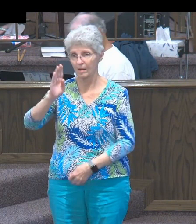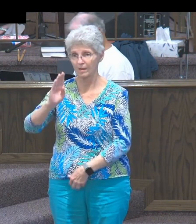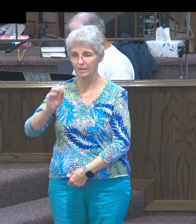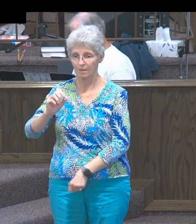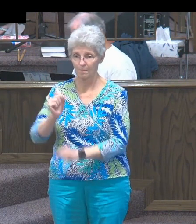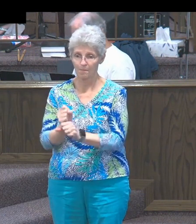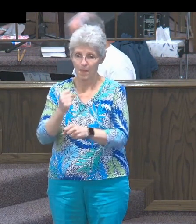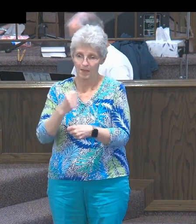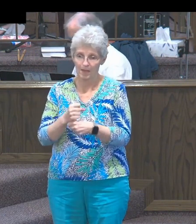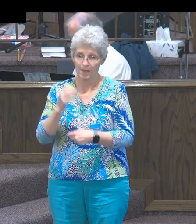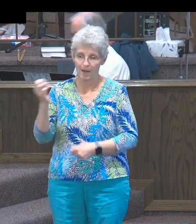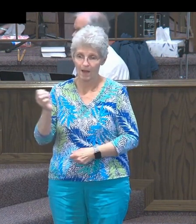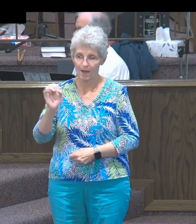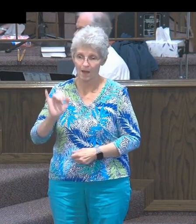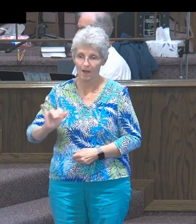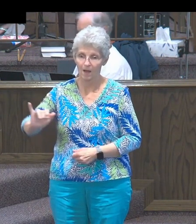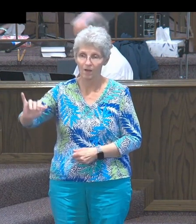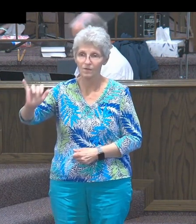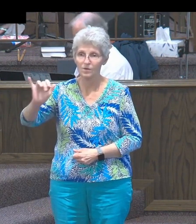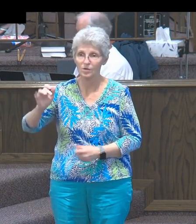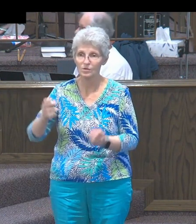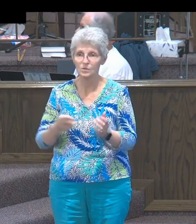God. Make it ever.